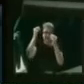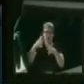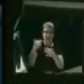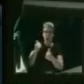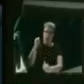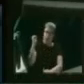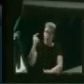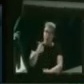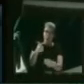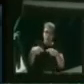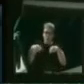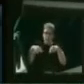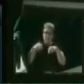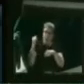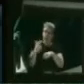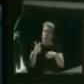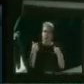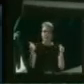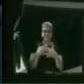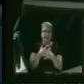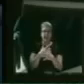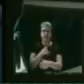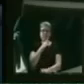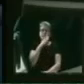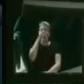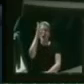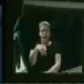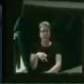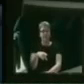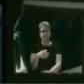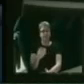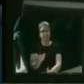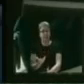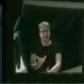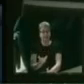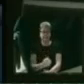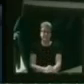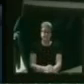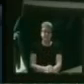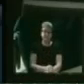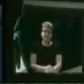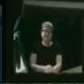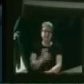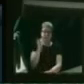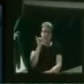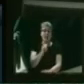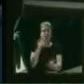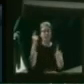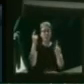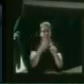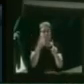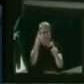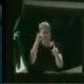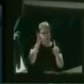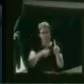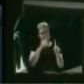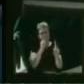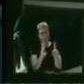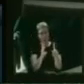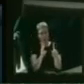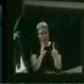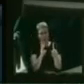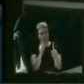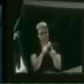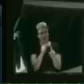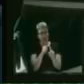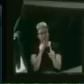scared and they're all nervous about speaking up or being able to speak their mind. And that was the whole point of this law or this